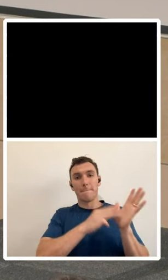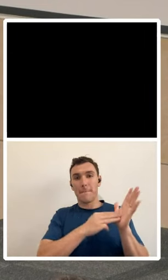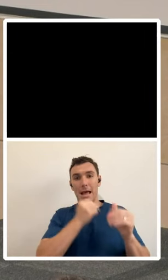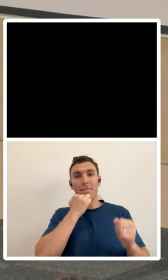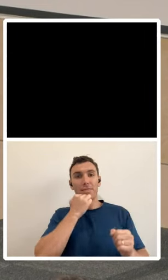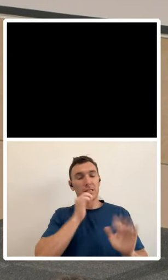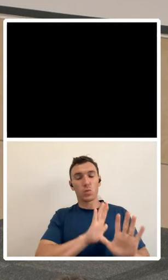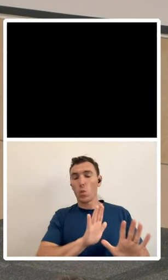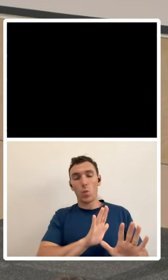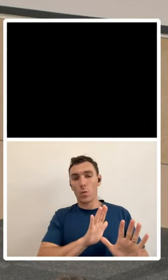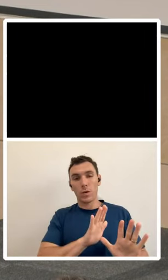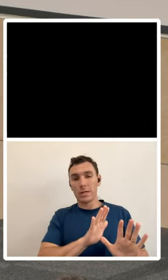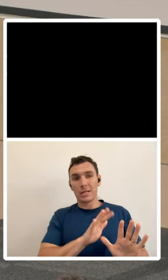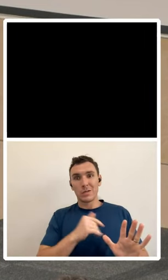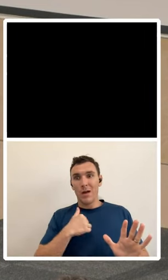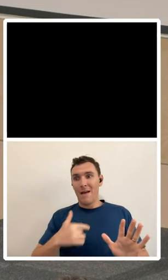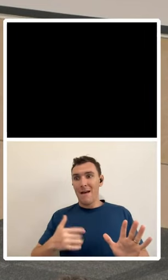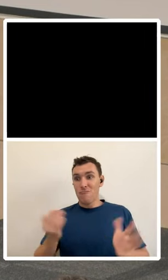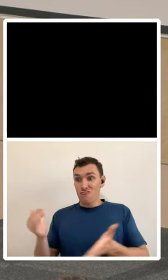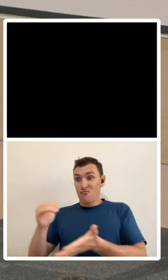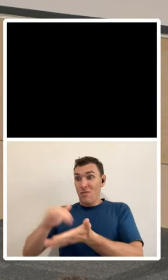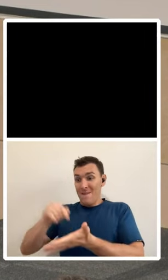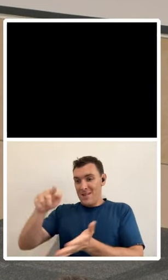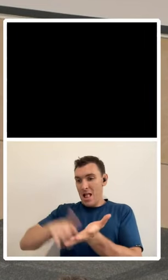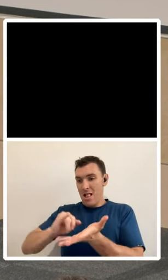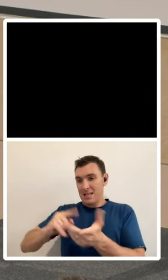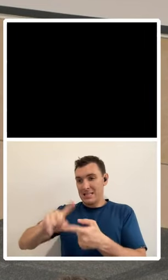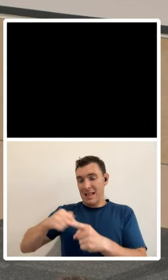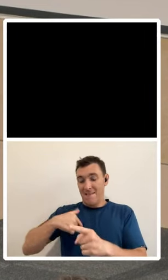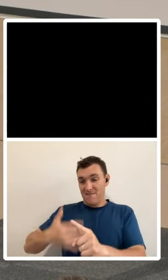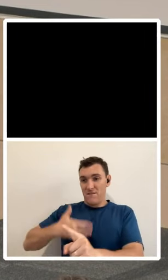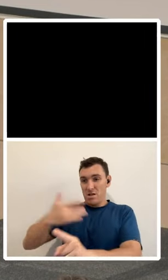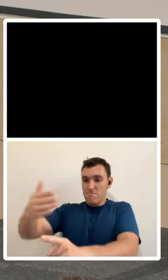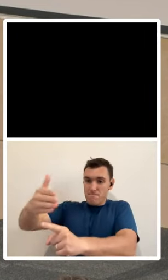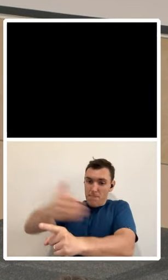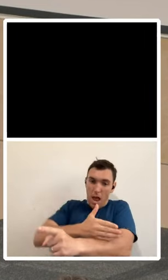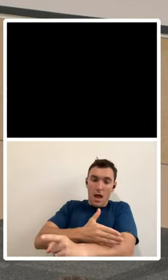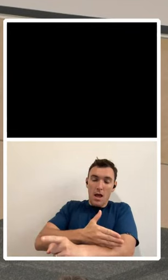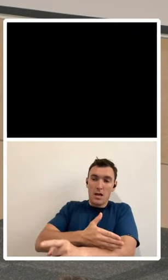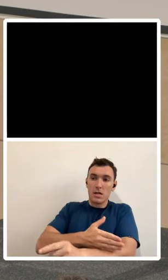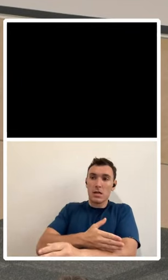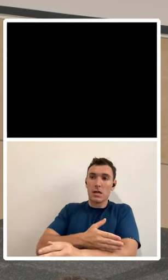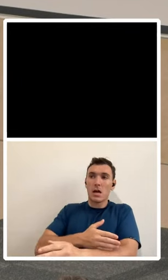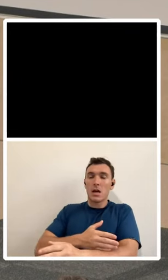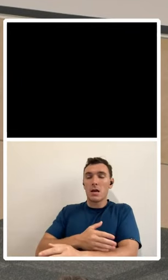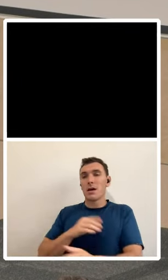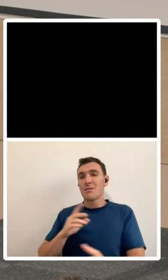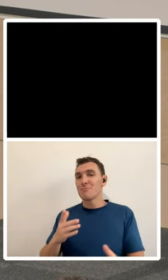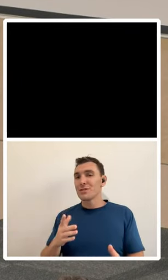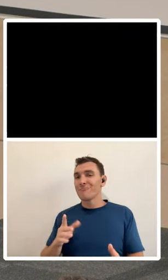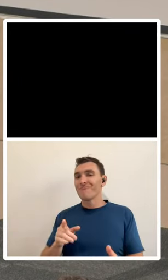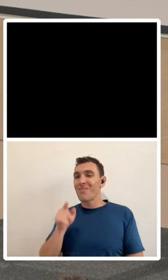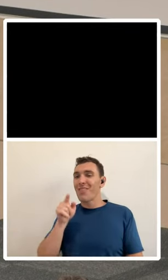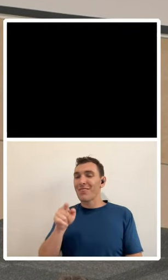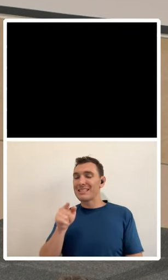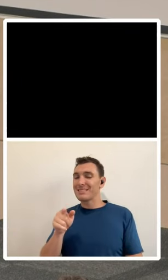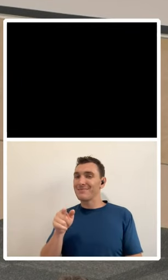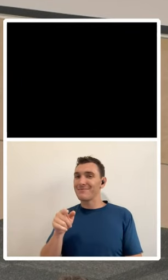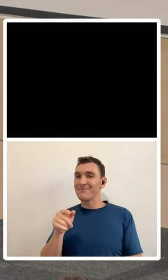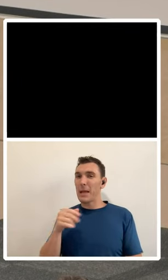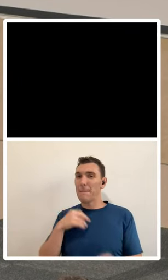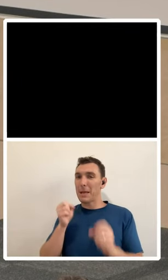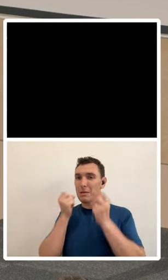It's a challenge, and this was the first time I really saw class. Yeah. You know, you come here and it's like the kids like parking Lamborghinis around the